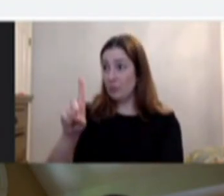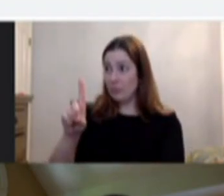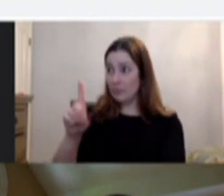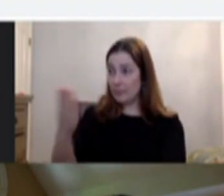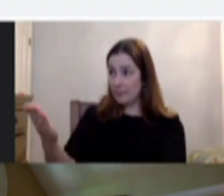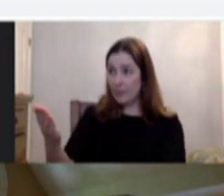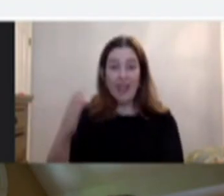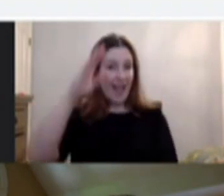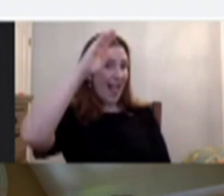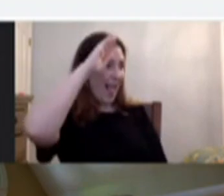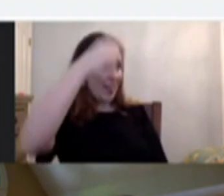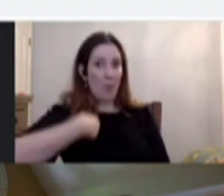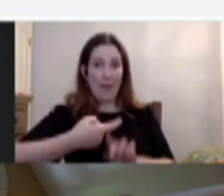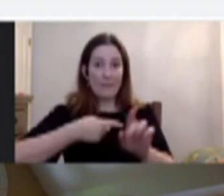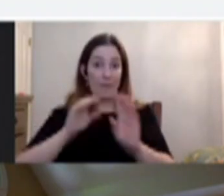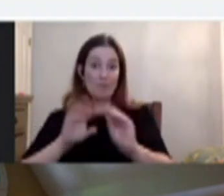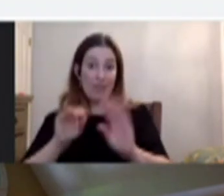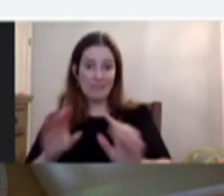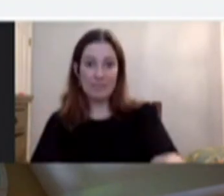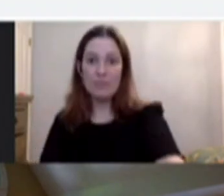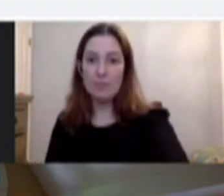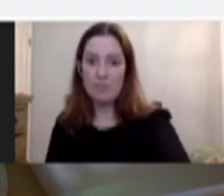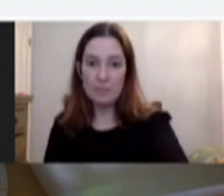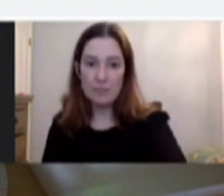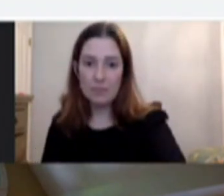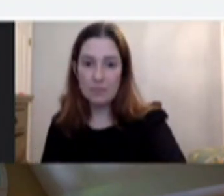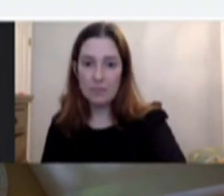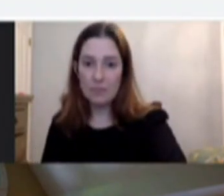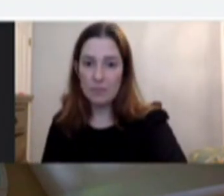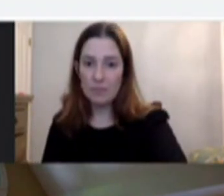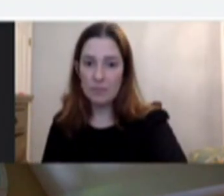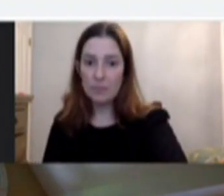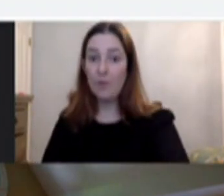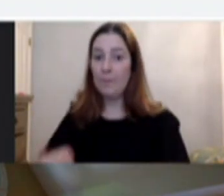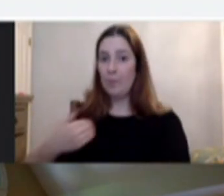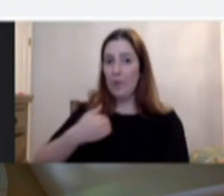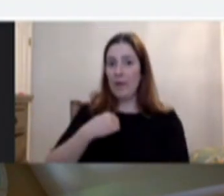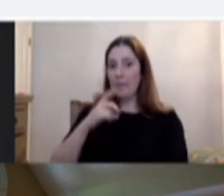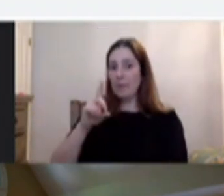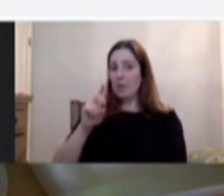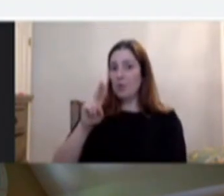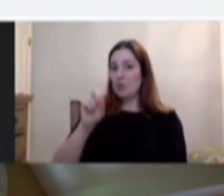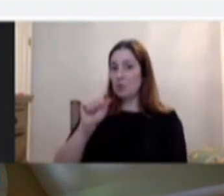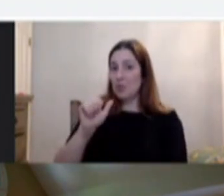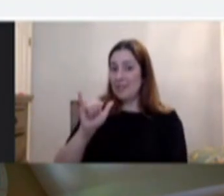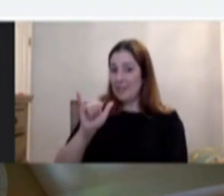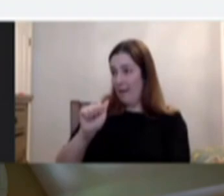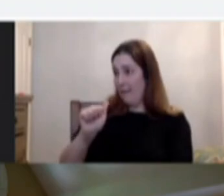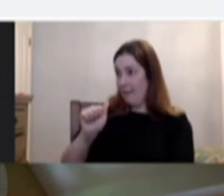Hi, I'm from Brighton. We have Ducia, and Ducia, please say your last name.